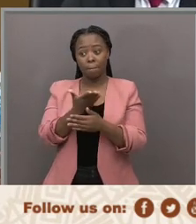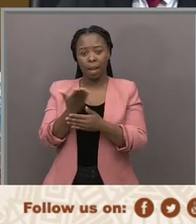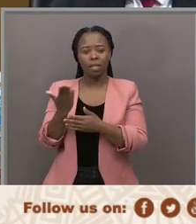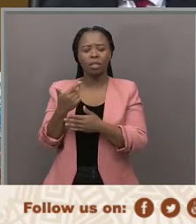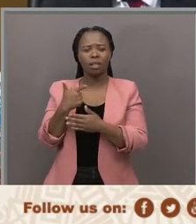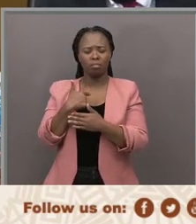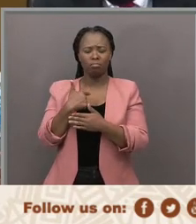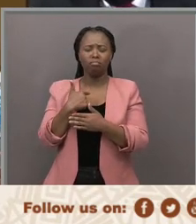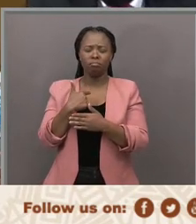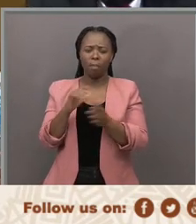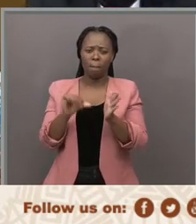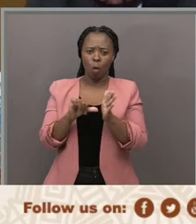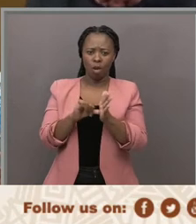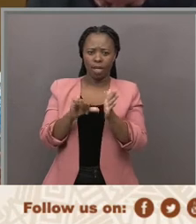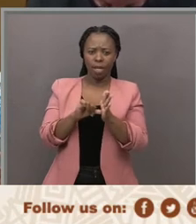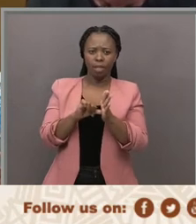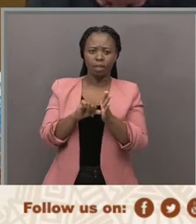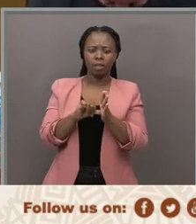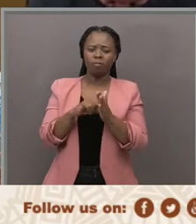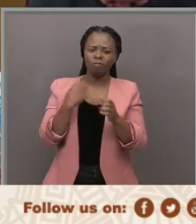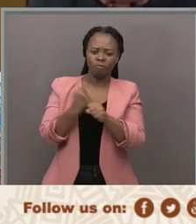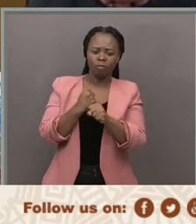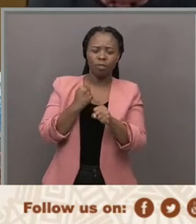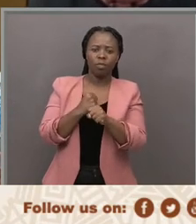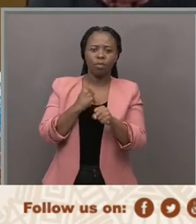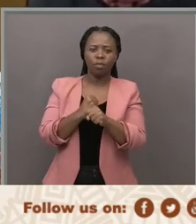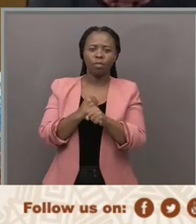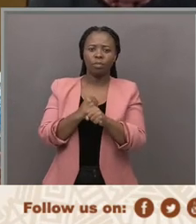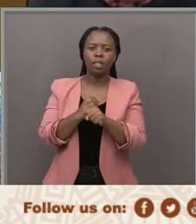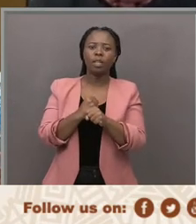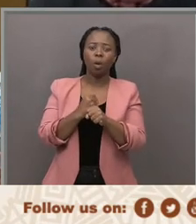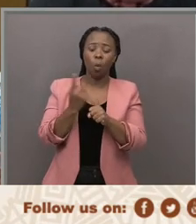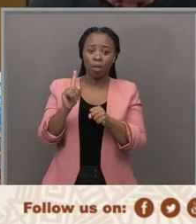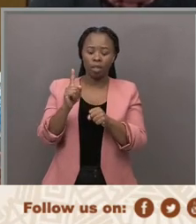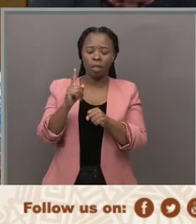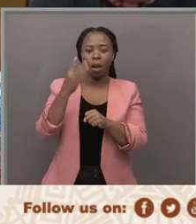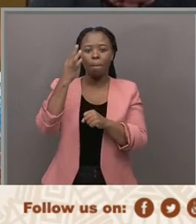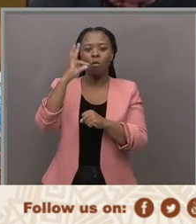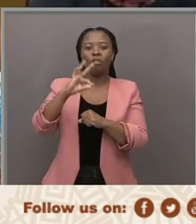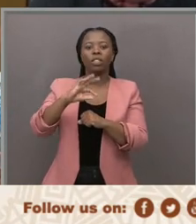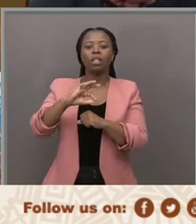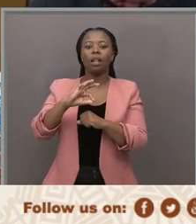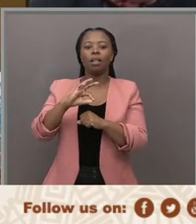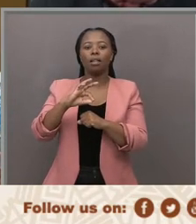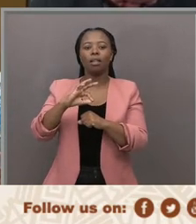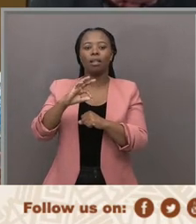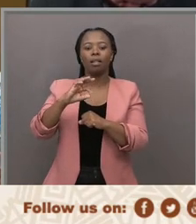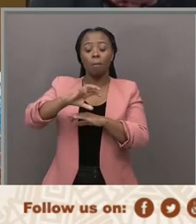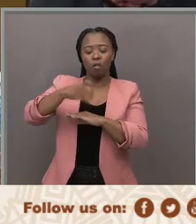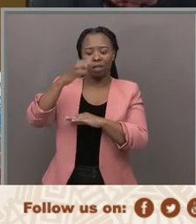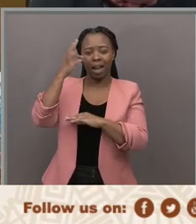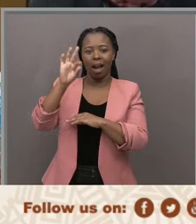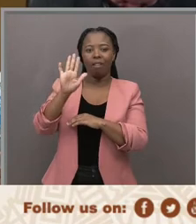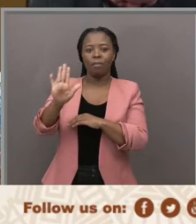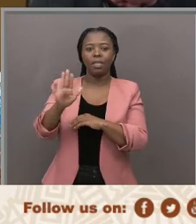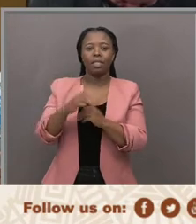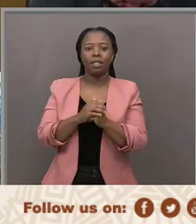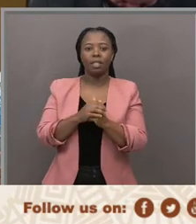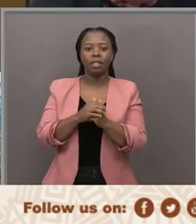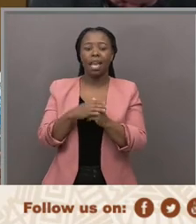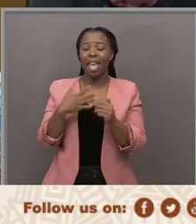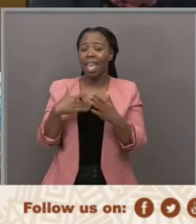focus all the greater efforts of our provincial government on addressing major problems that have surfaced